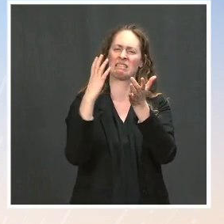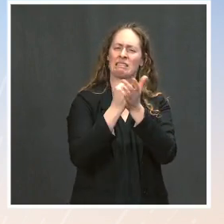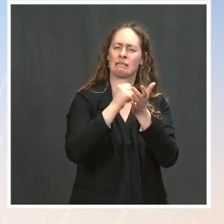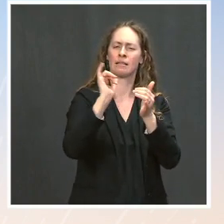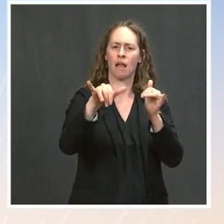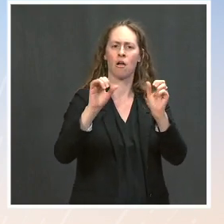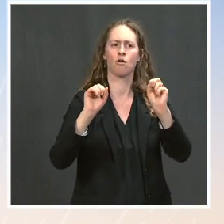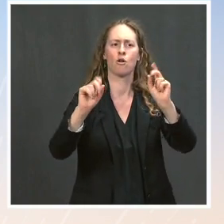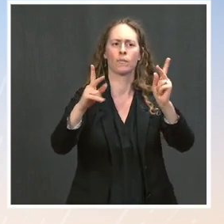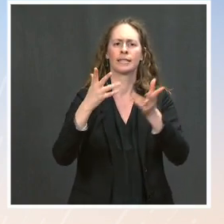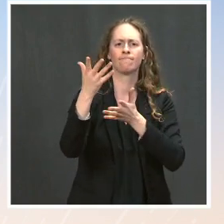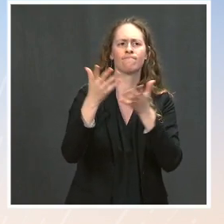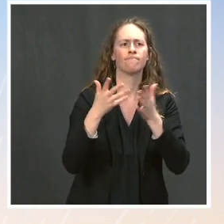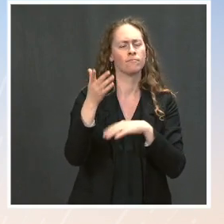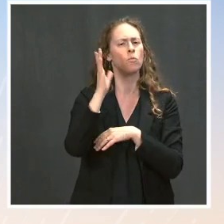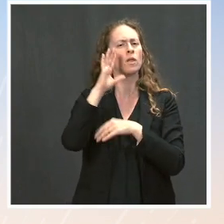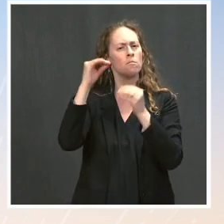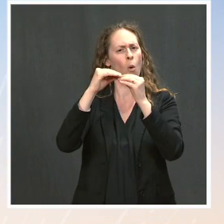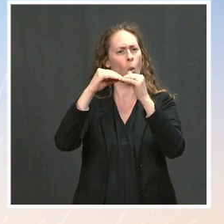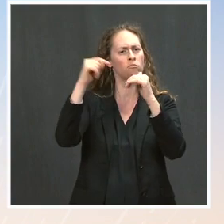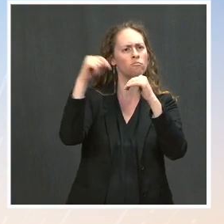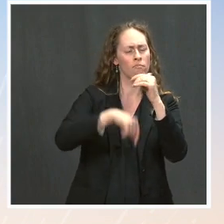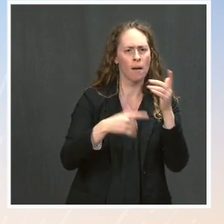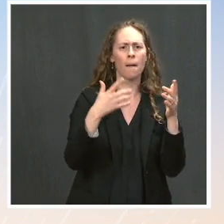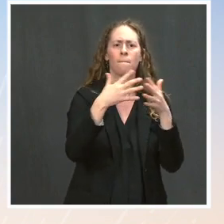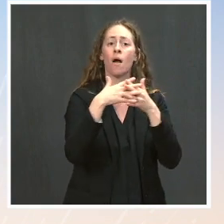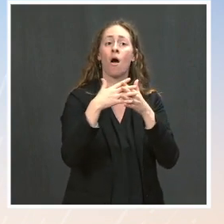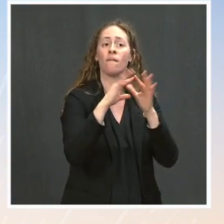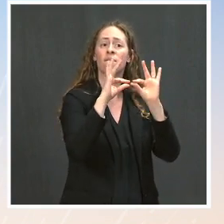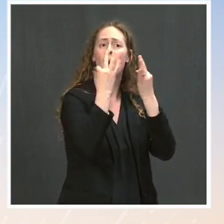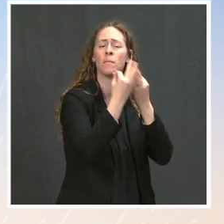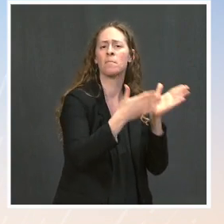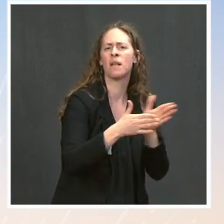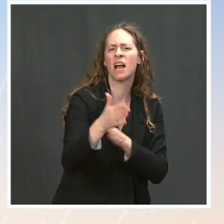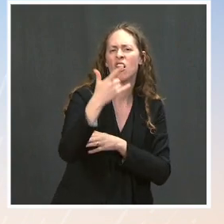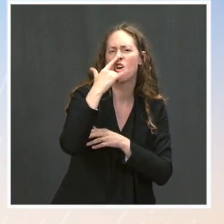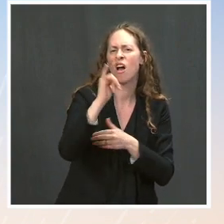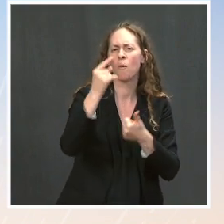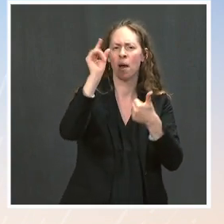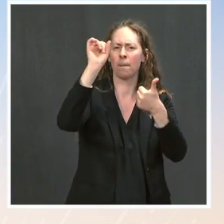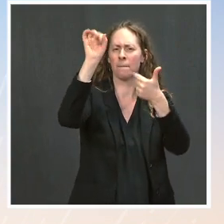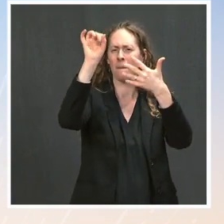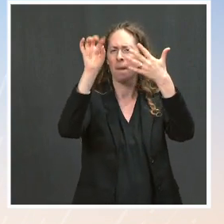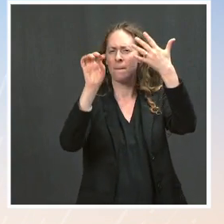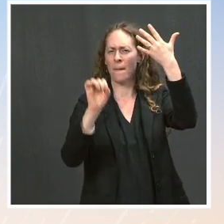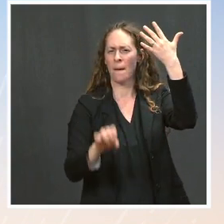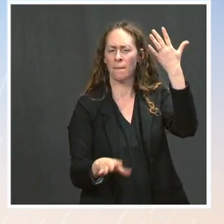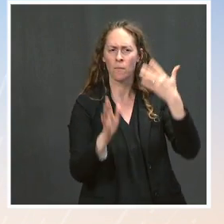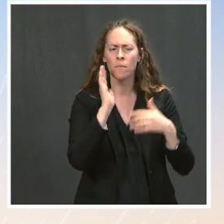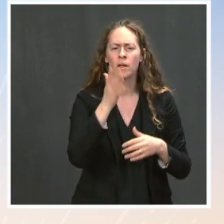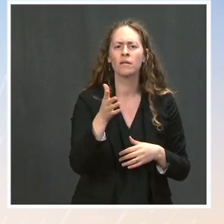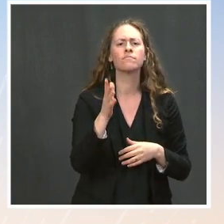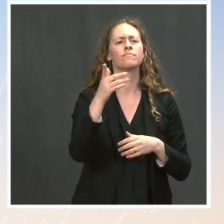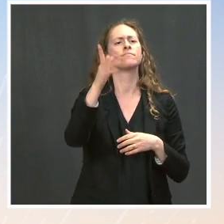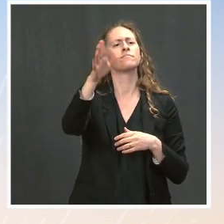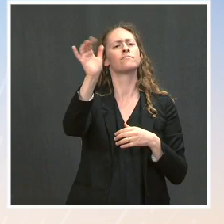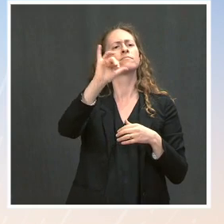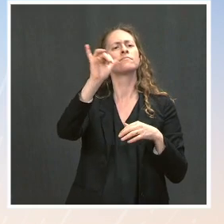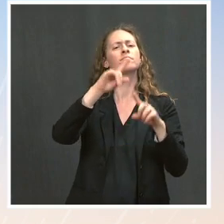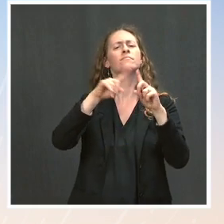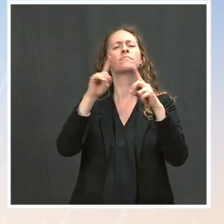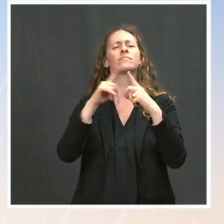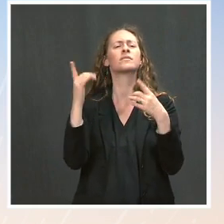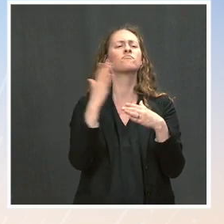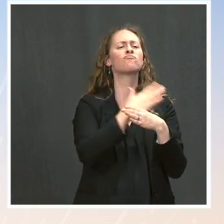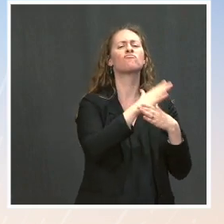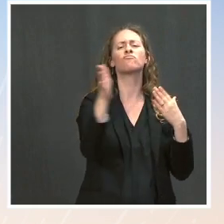the specific details of the American family's plan in that speech, but he will also talk about a range of priorities